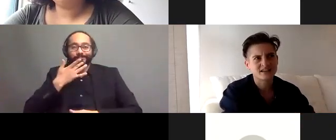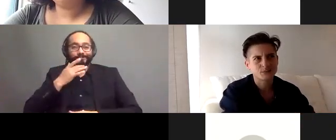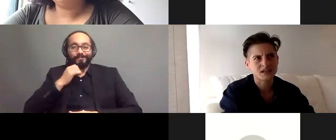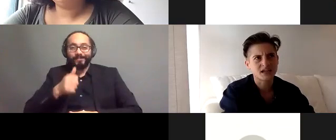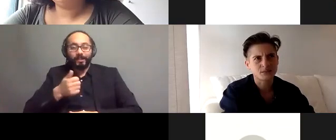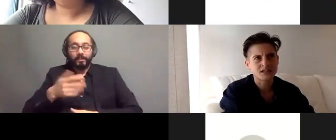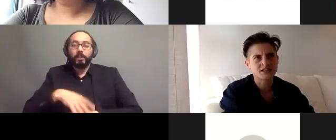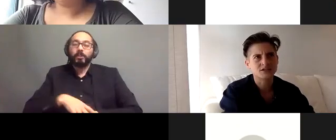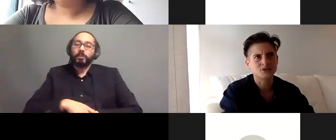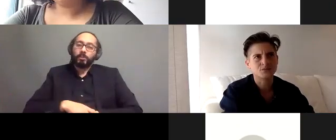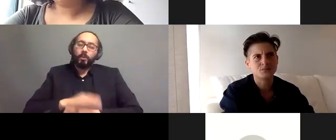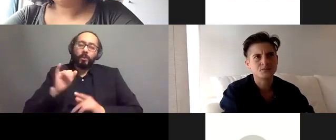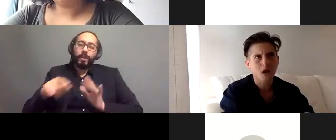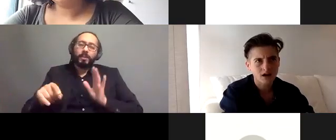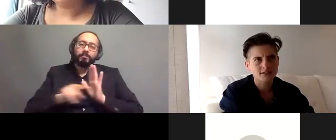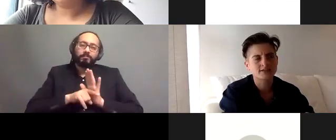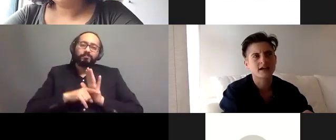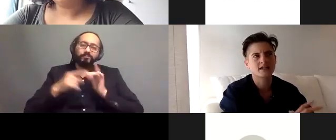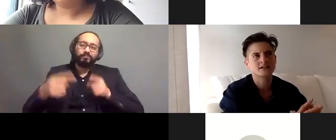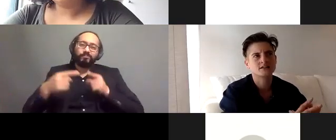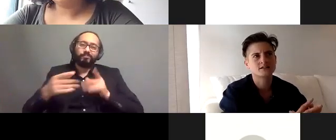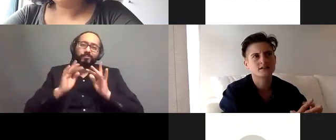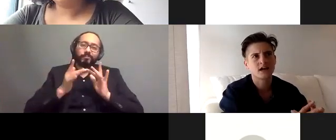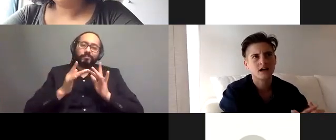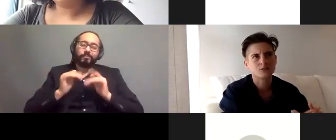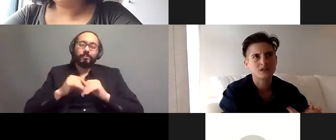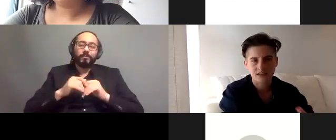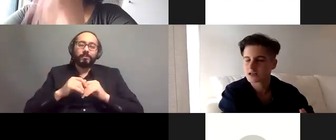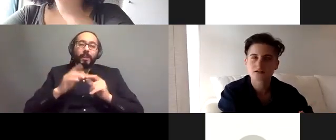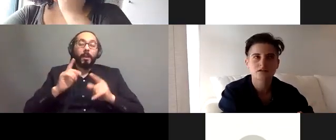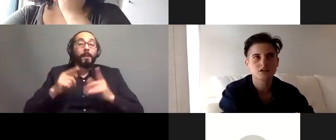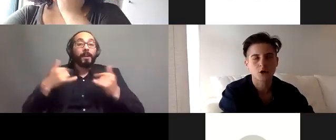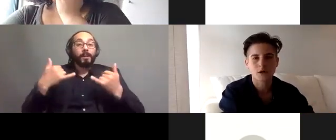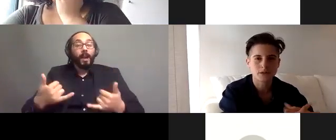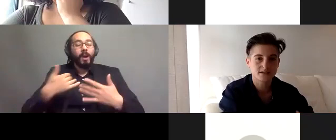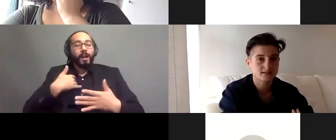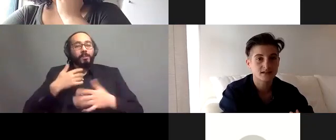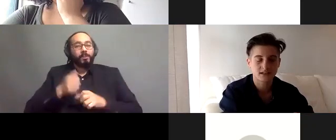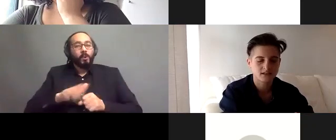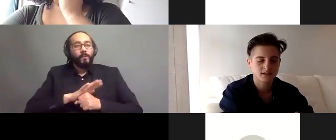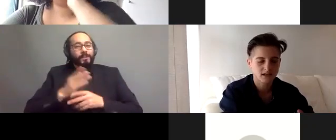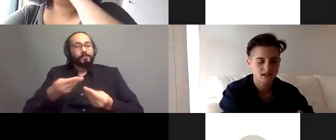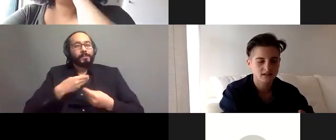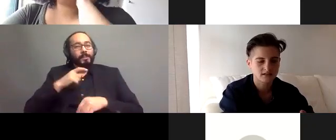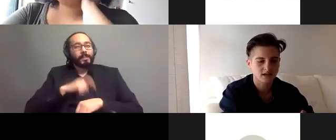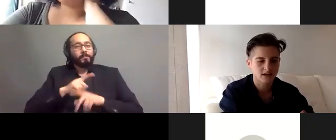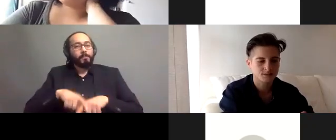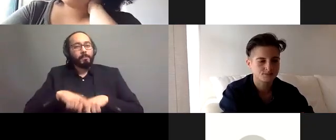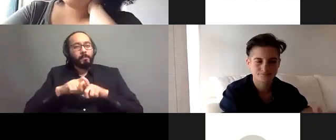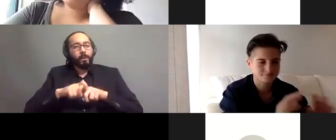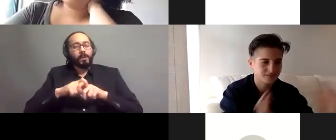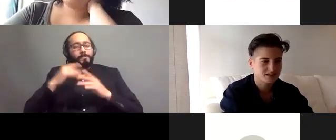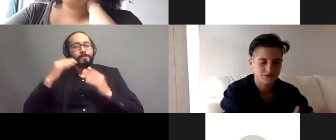It's given me a minute to pause and rethink, you know, my place